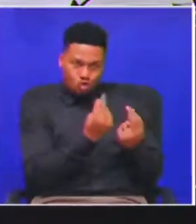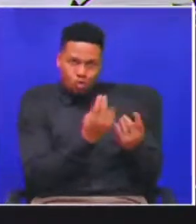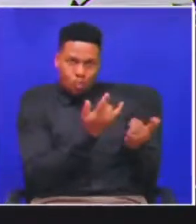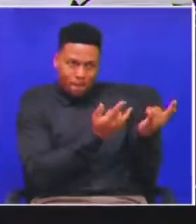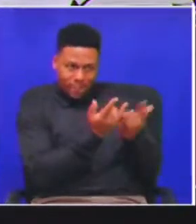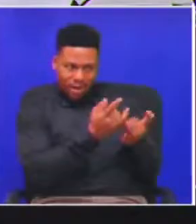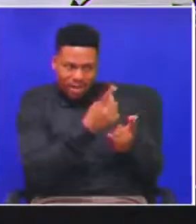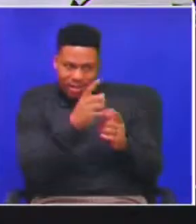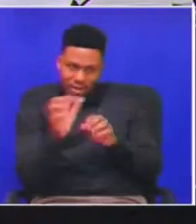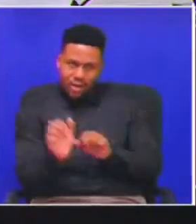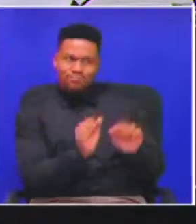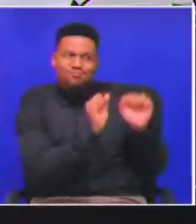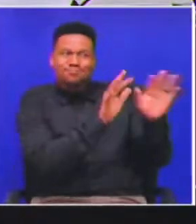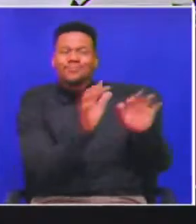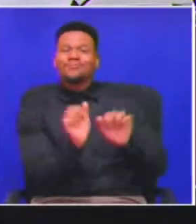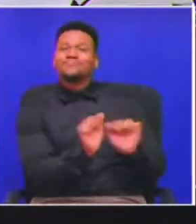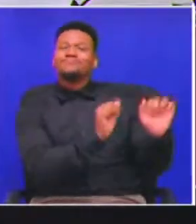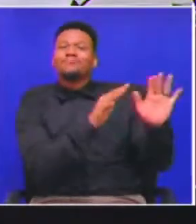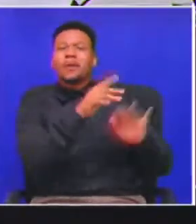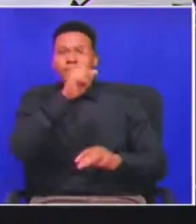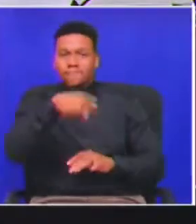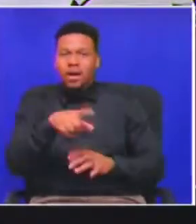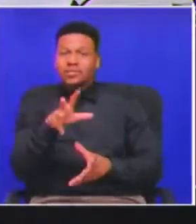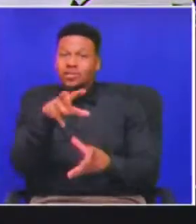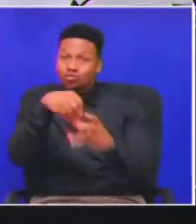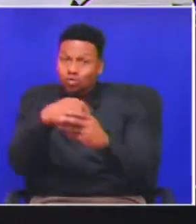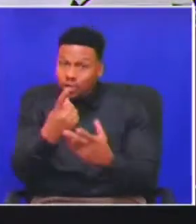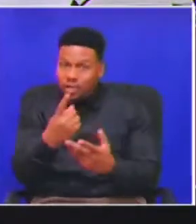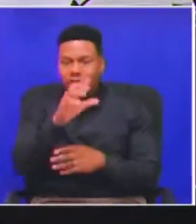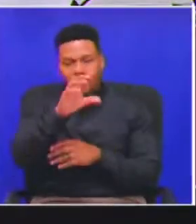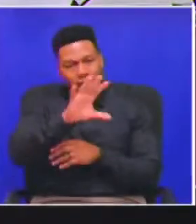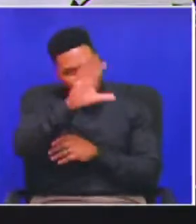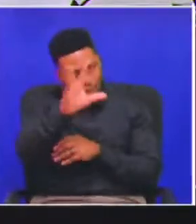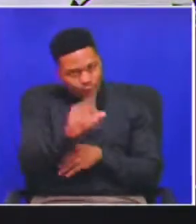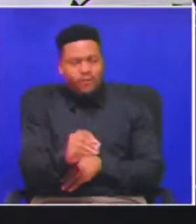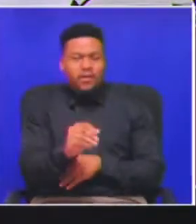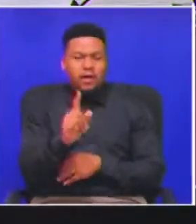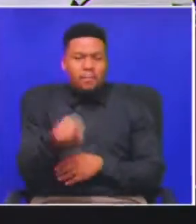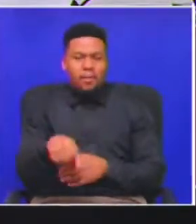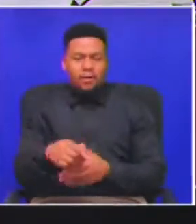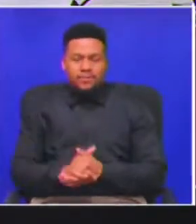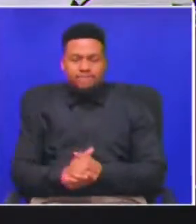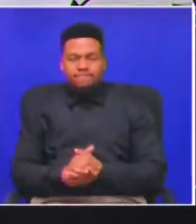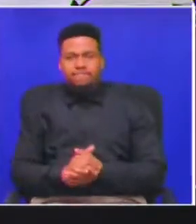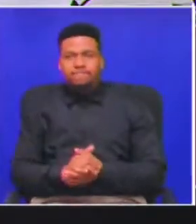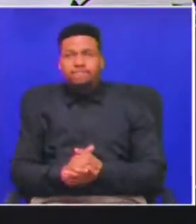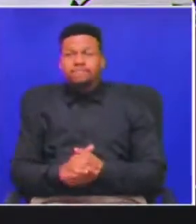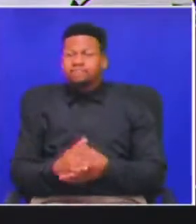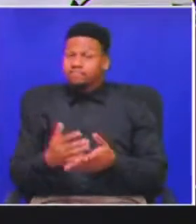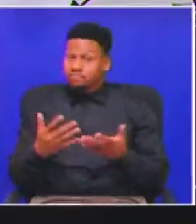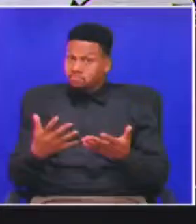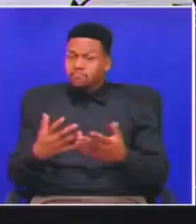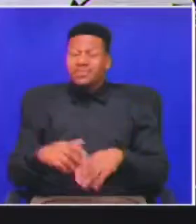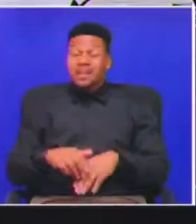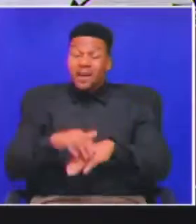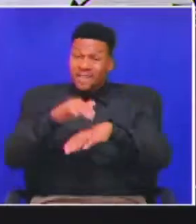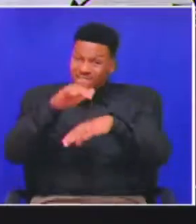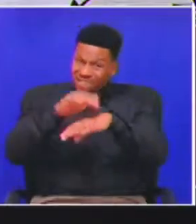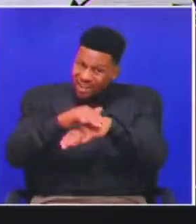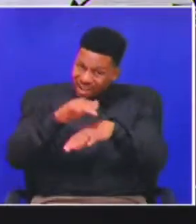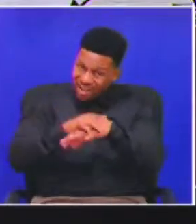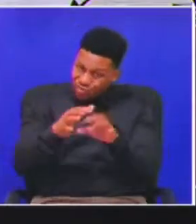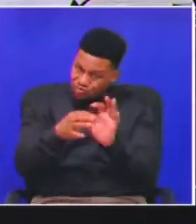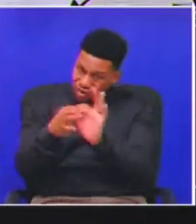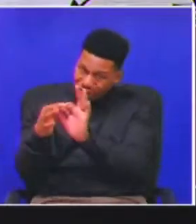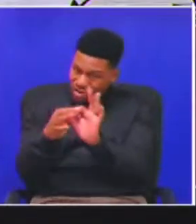continent. So we need to reach agreements, and we need, from a diplomatic point of view,